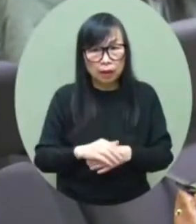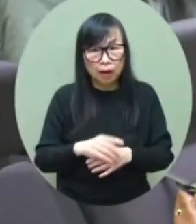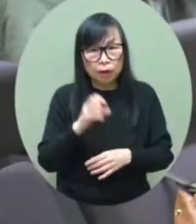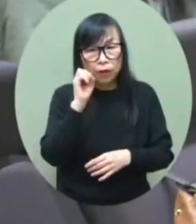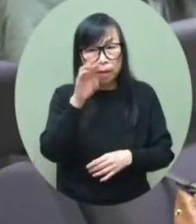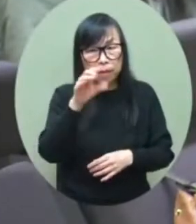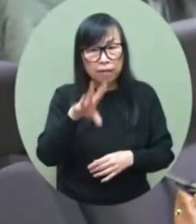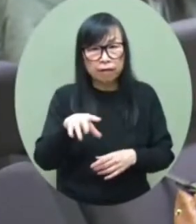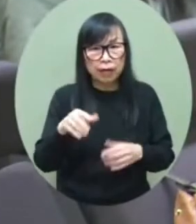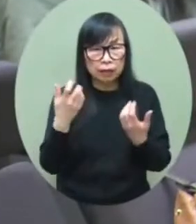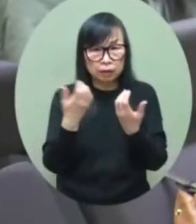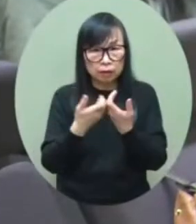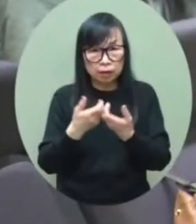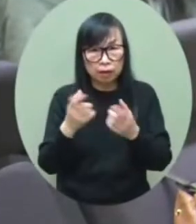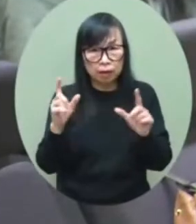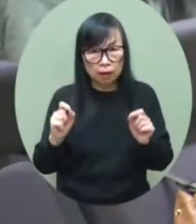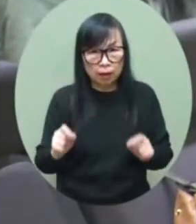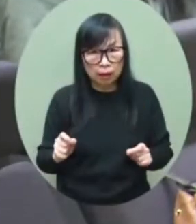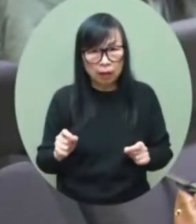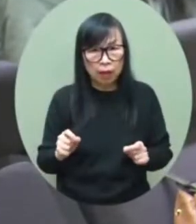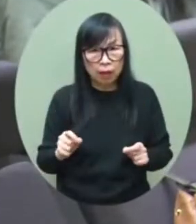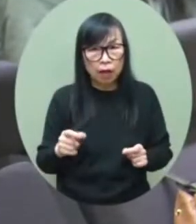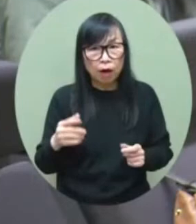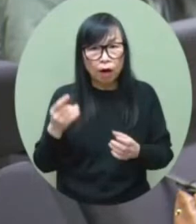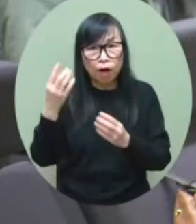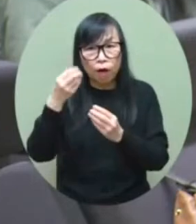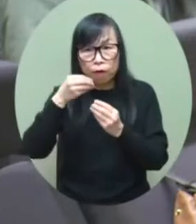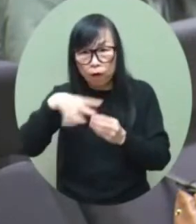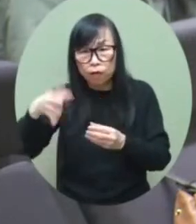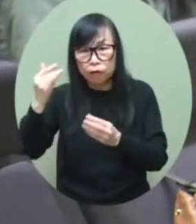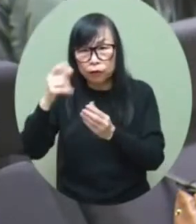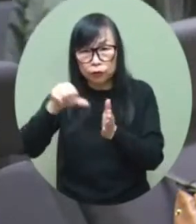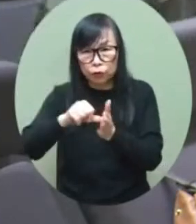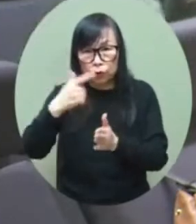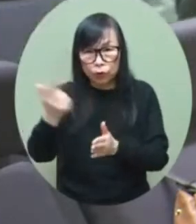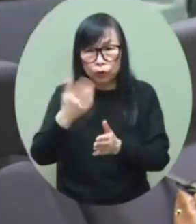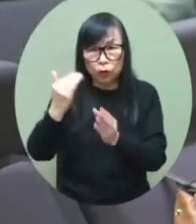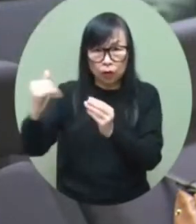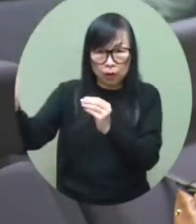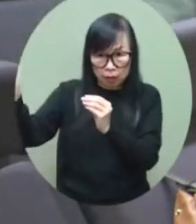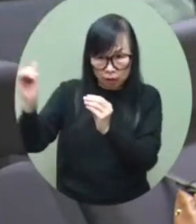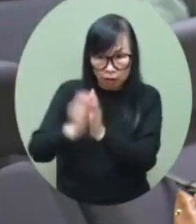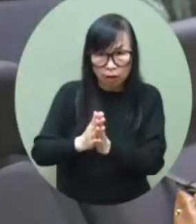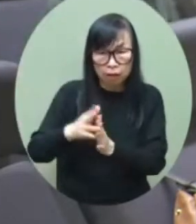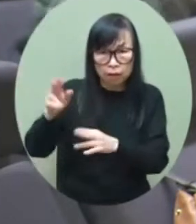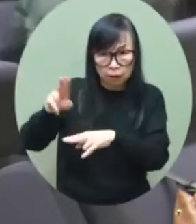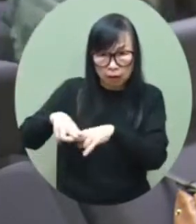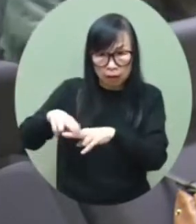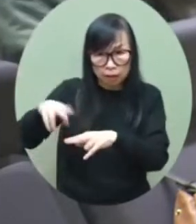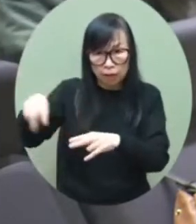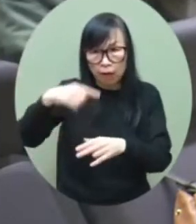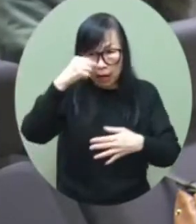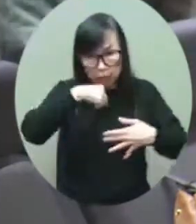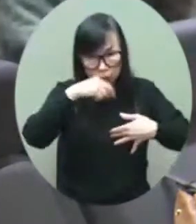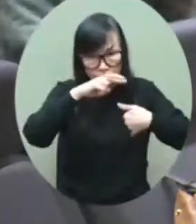of the imported cases came from mainland, although you said it's just 60% earlier. Now, so we are talking about the place